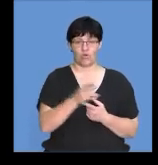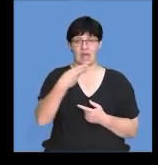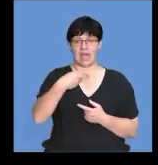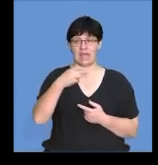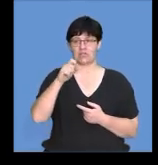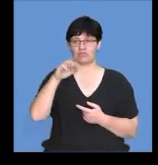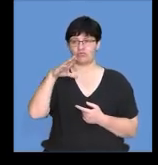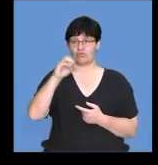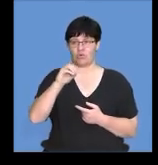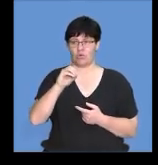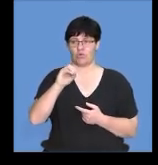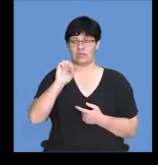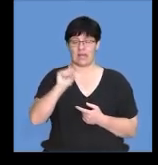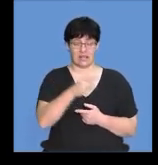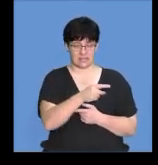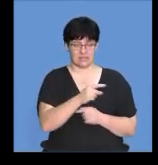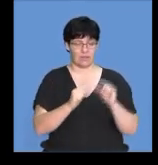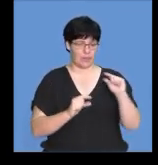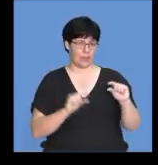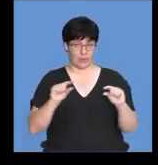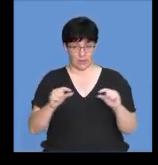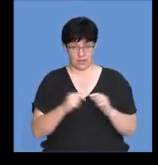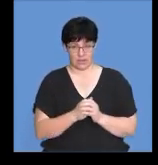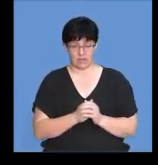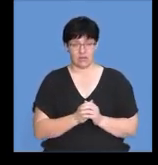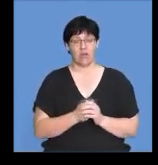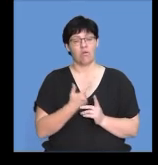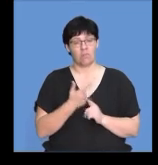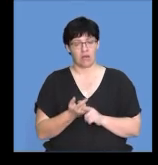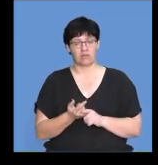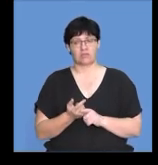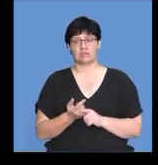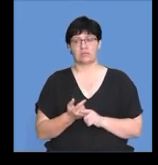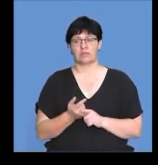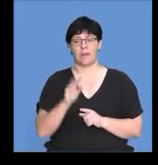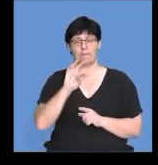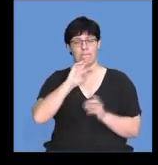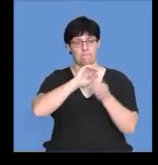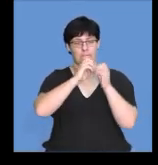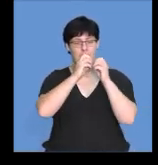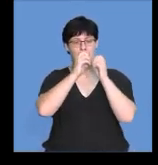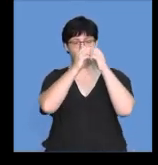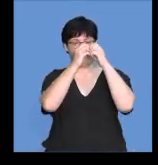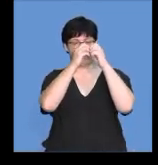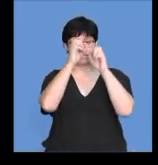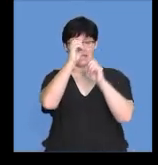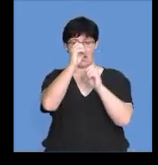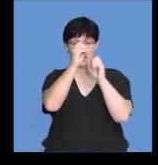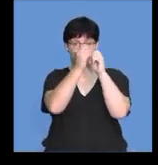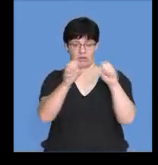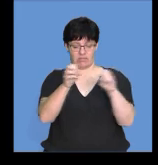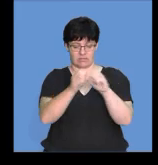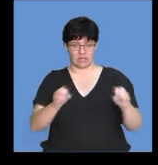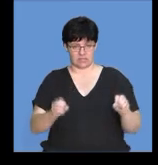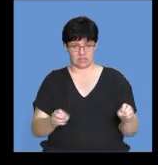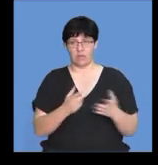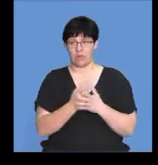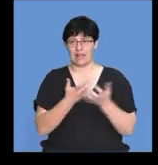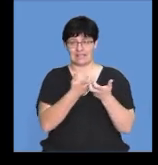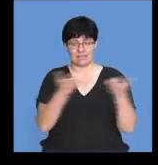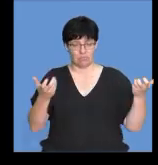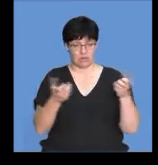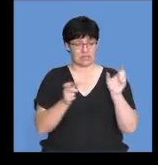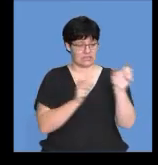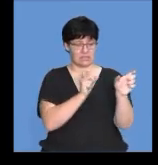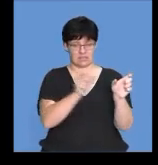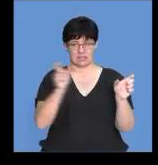so that's the second mark that you would get. Again, we've got to show meiosis, and in this case, we've got to separate out these gametes,